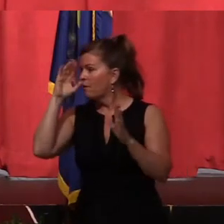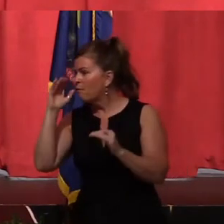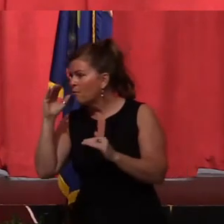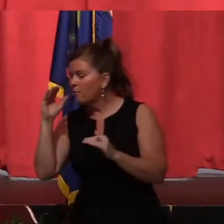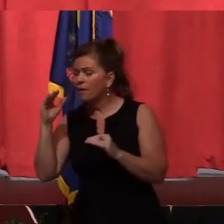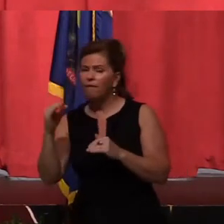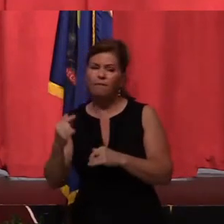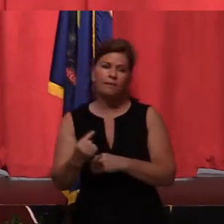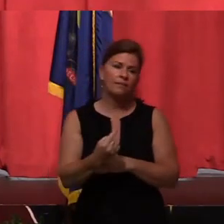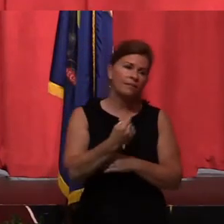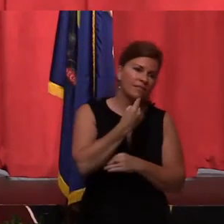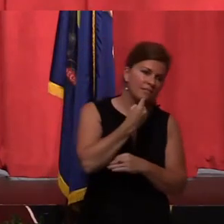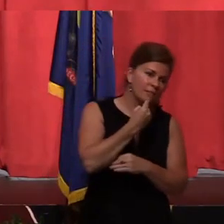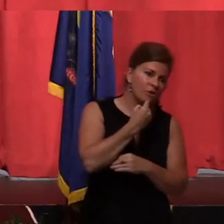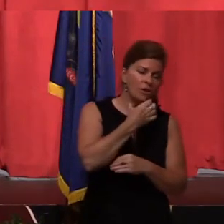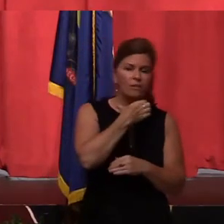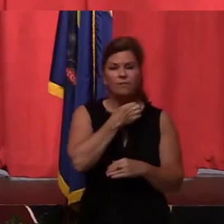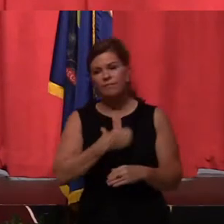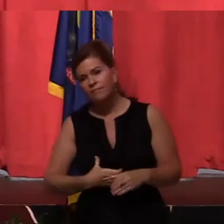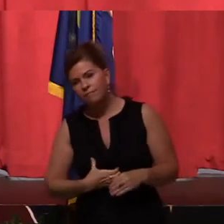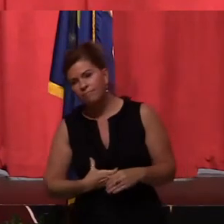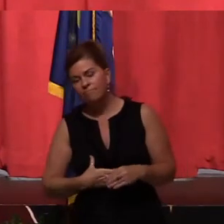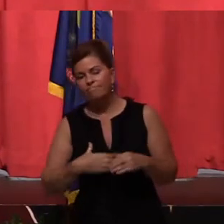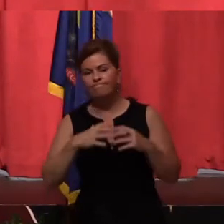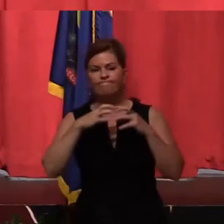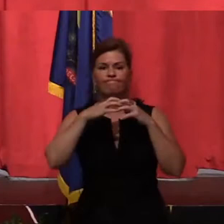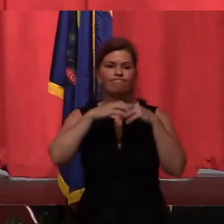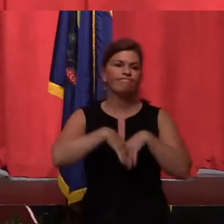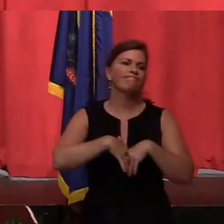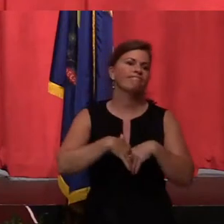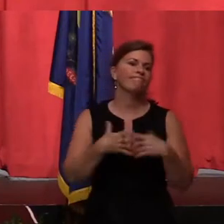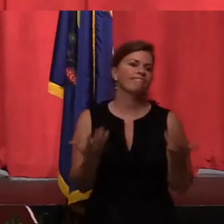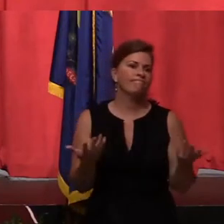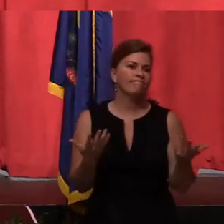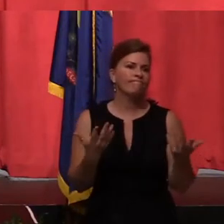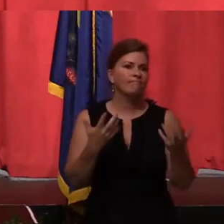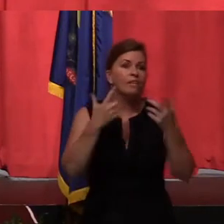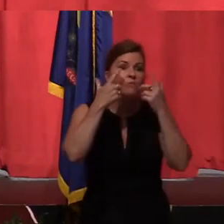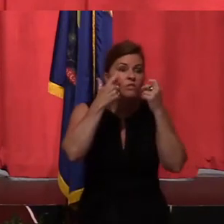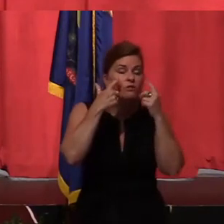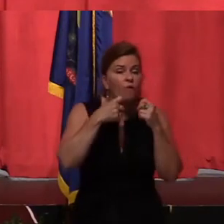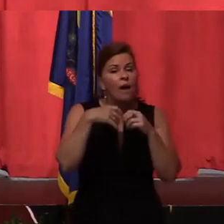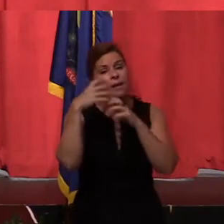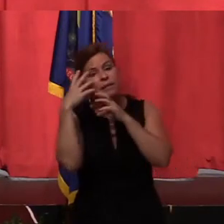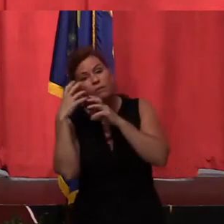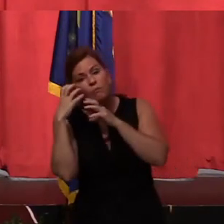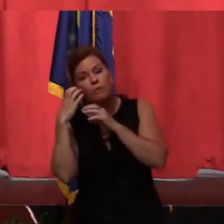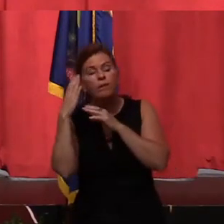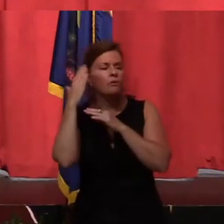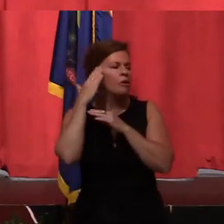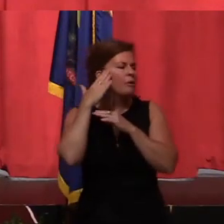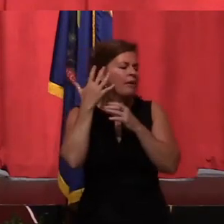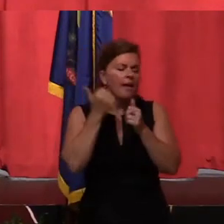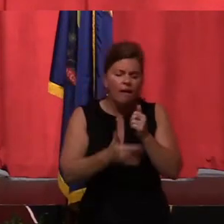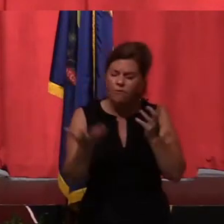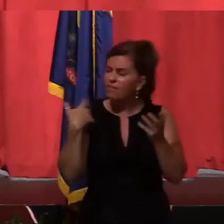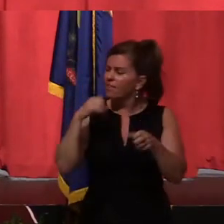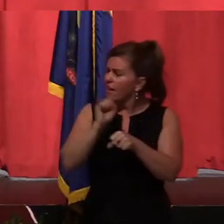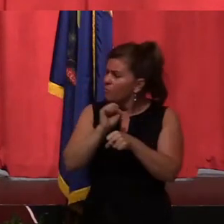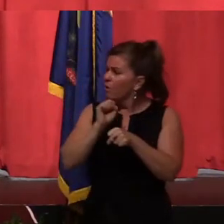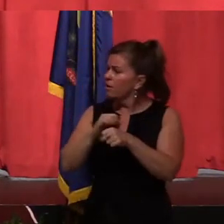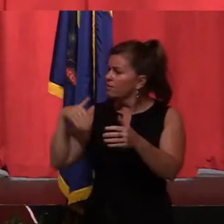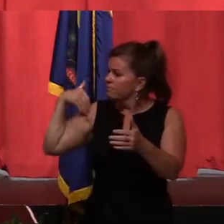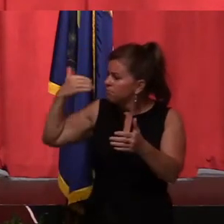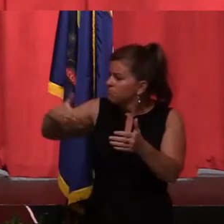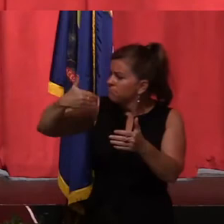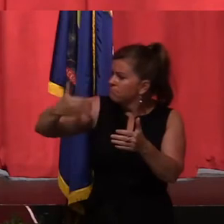disappointment, wishing and breaking apart. It was crying into your pillow, knowing that everything you've worked up towards was